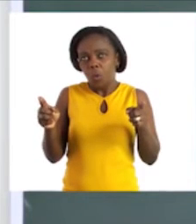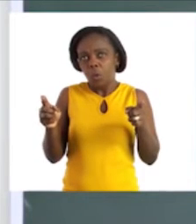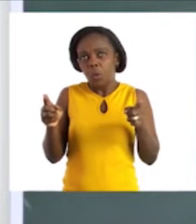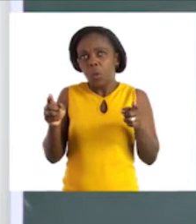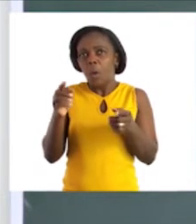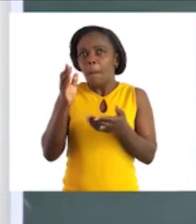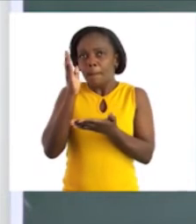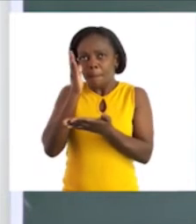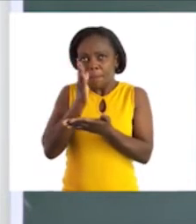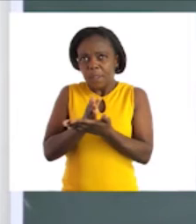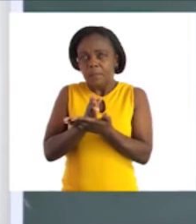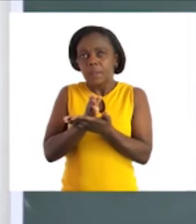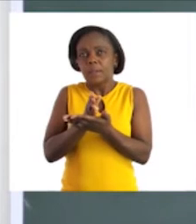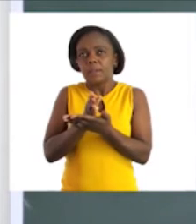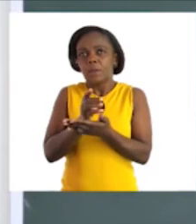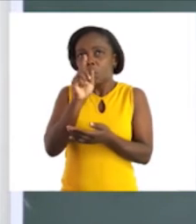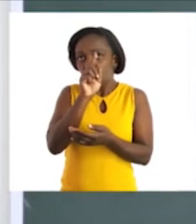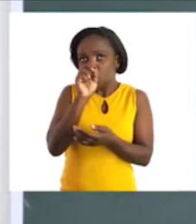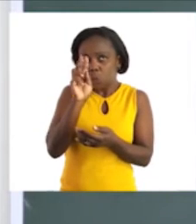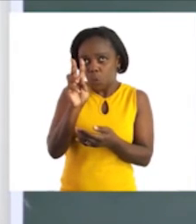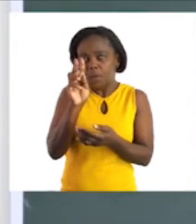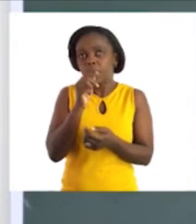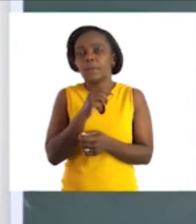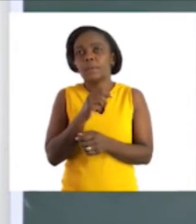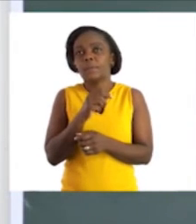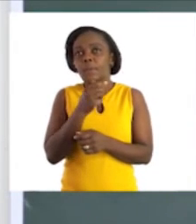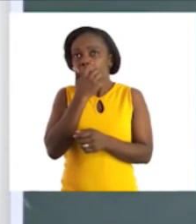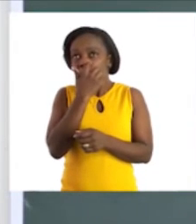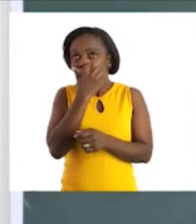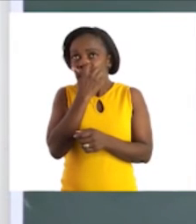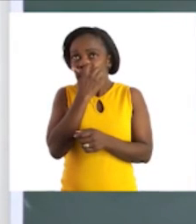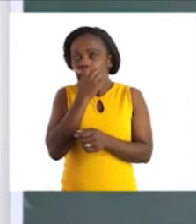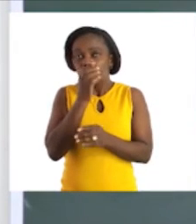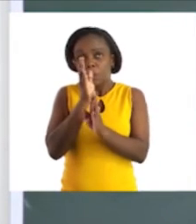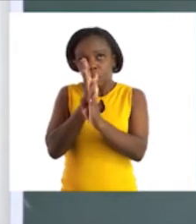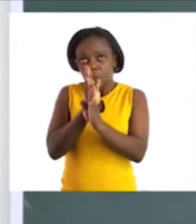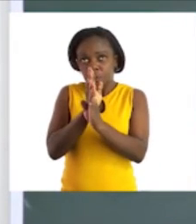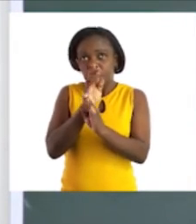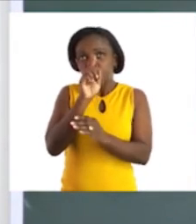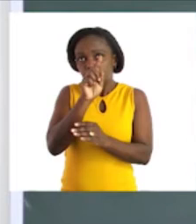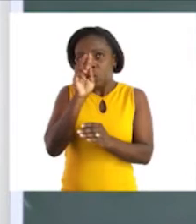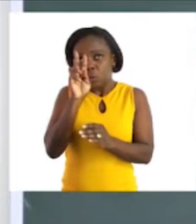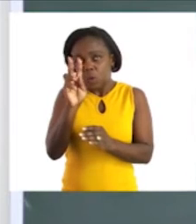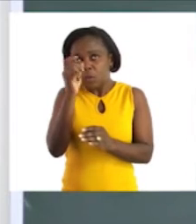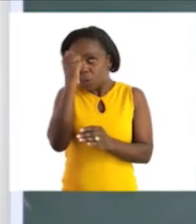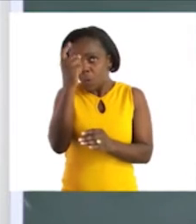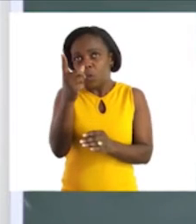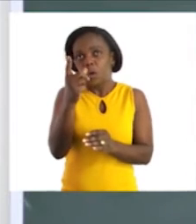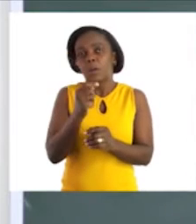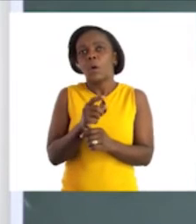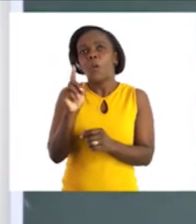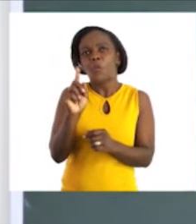at 12. When the long hand is at 12, when that long hand has moved to 12, we say o'clock. O'clock of